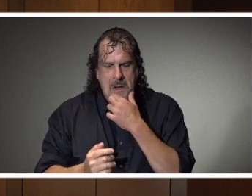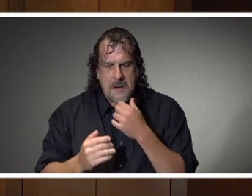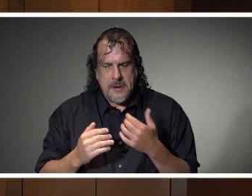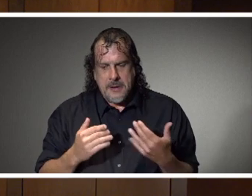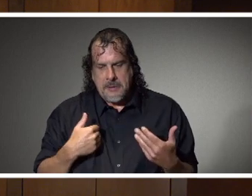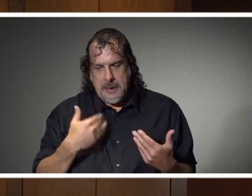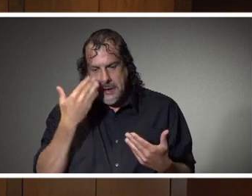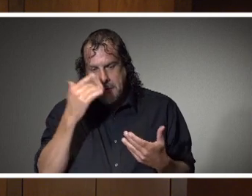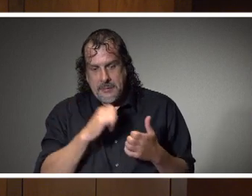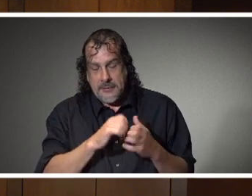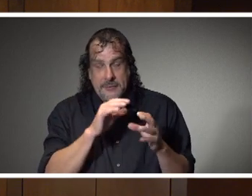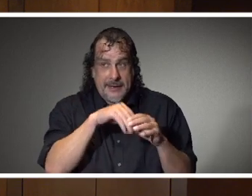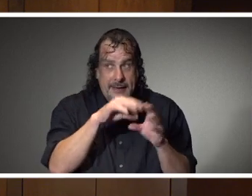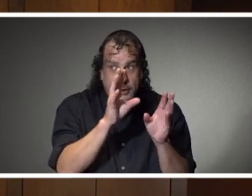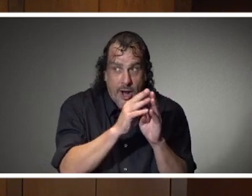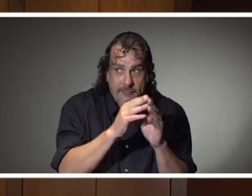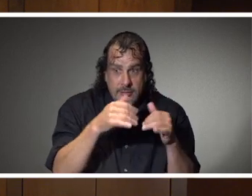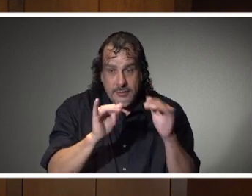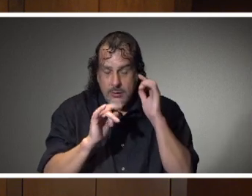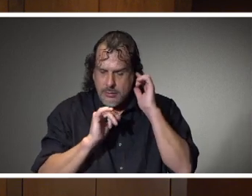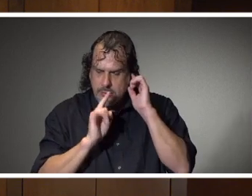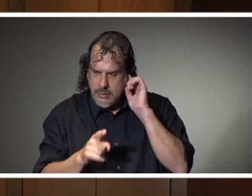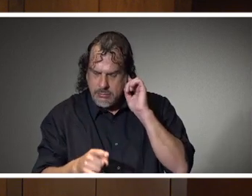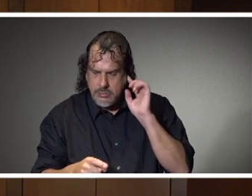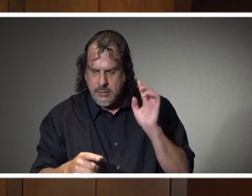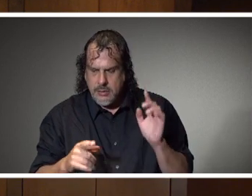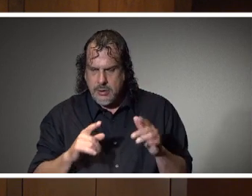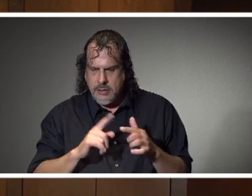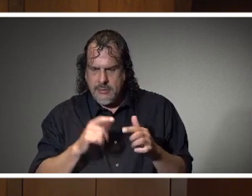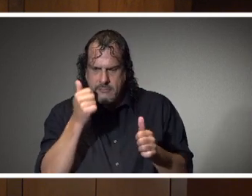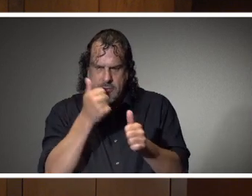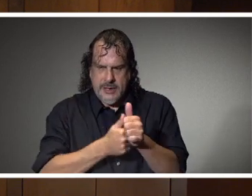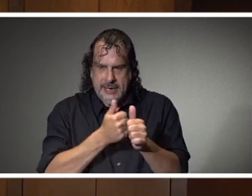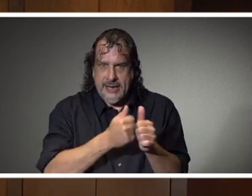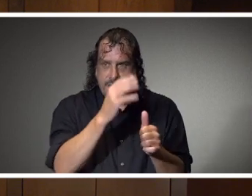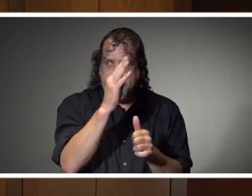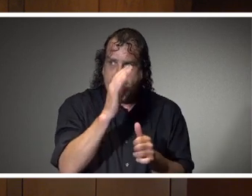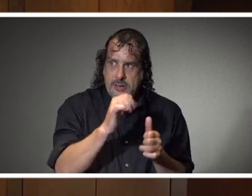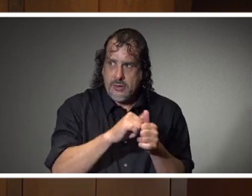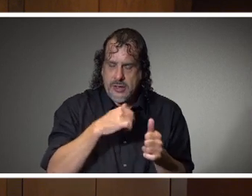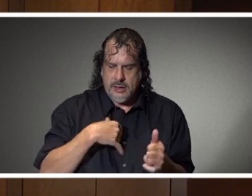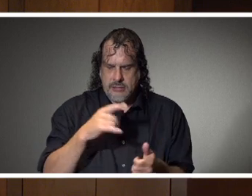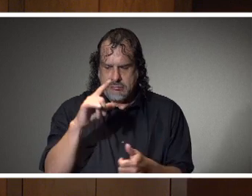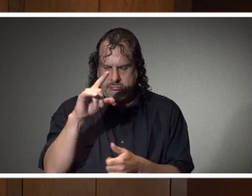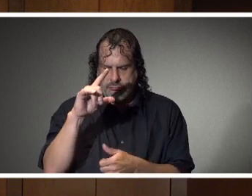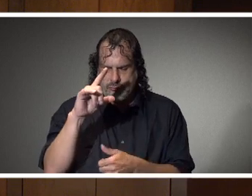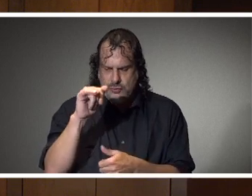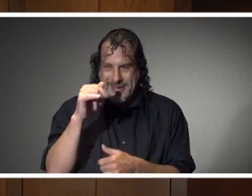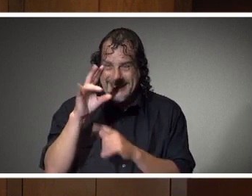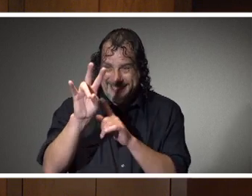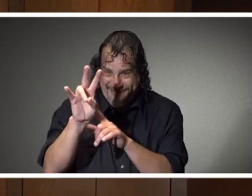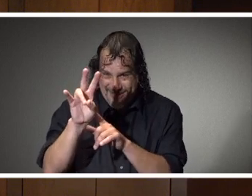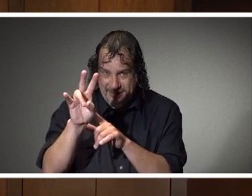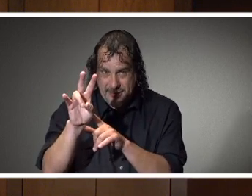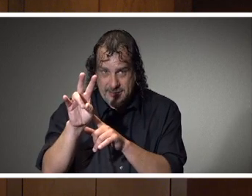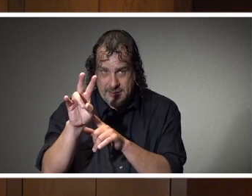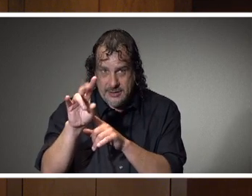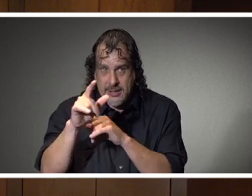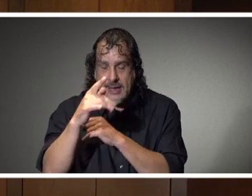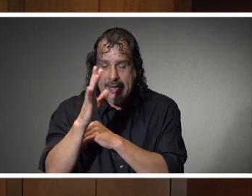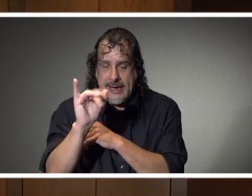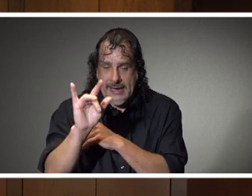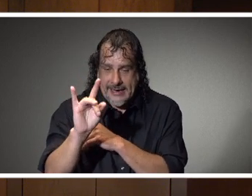be a conference or not. But with HB Bill 827 giving the power